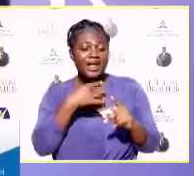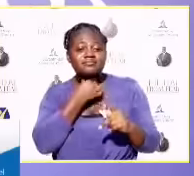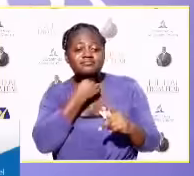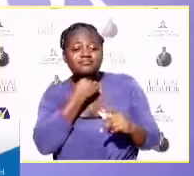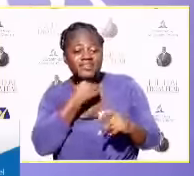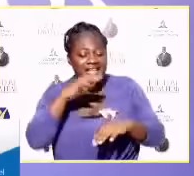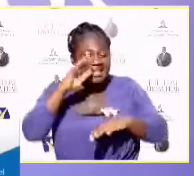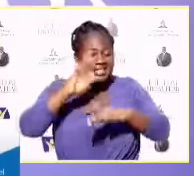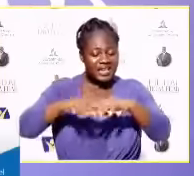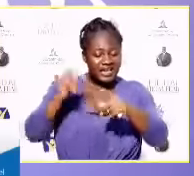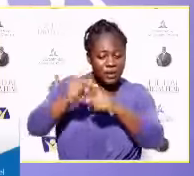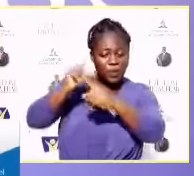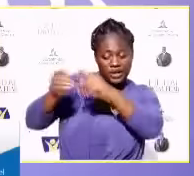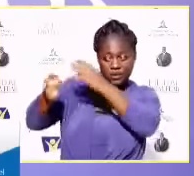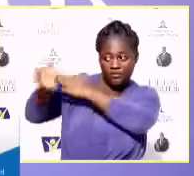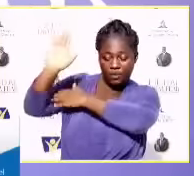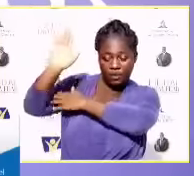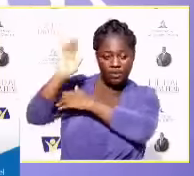than lovers of God.